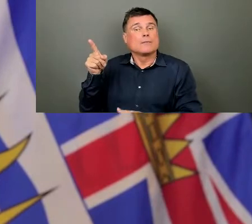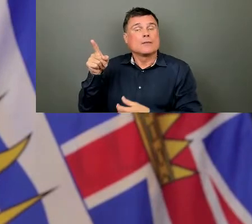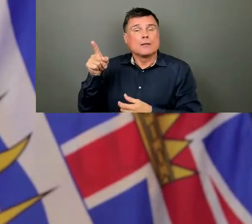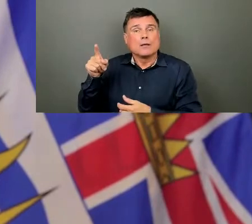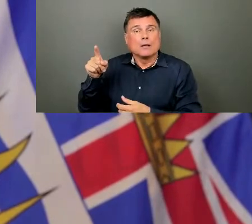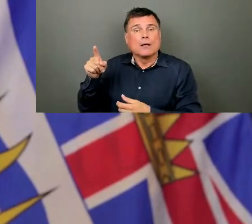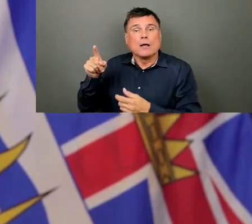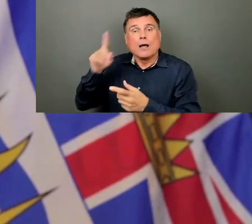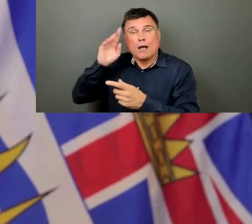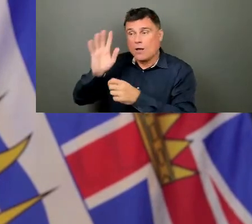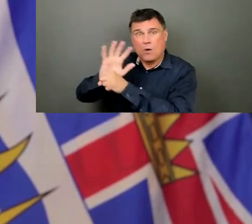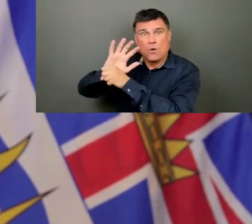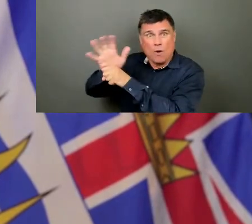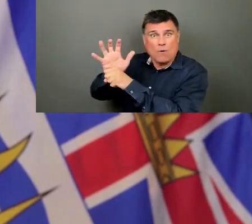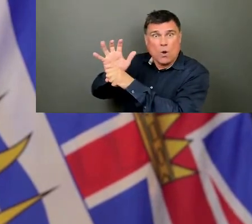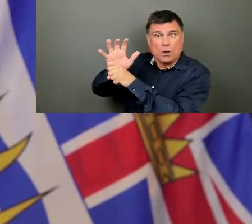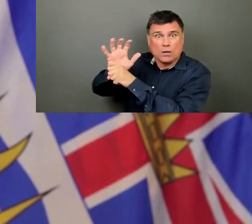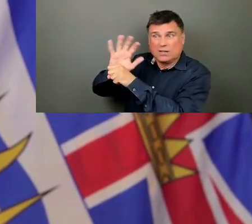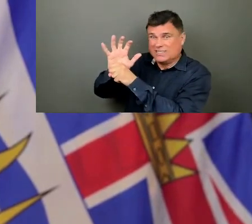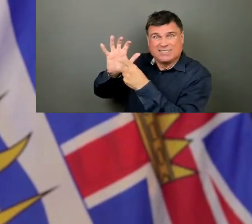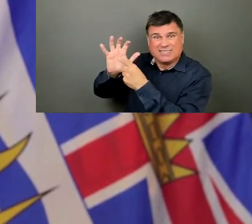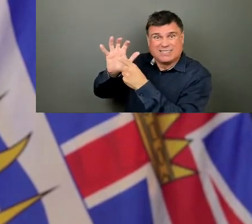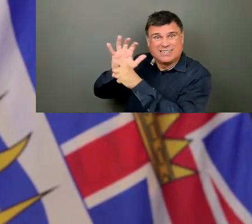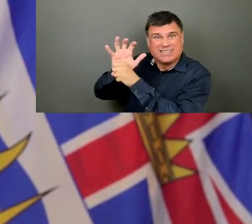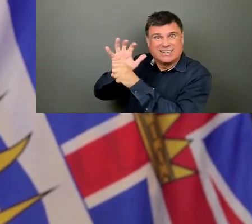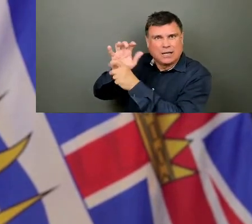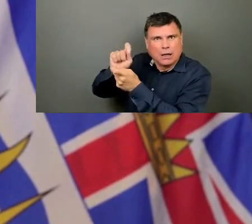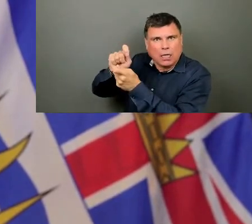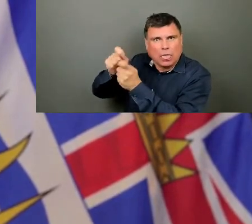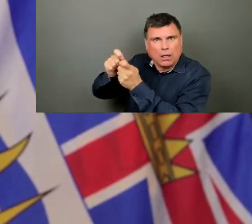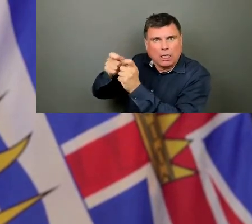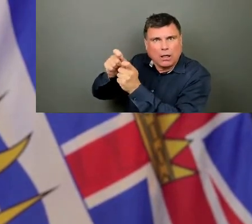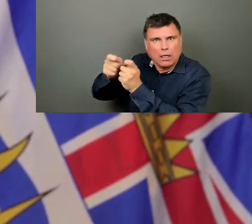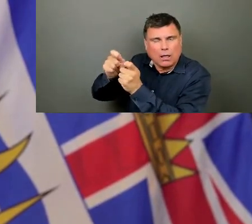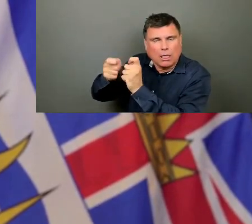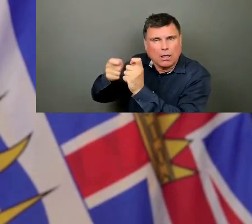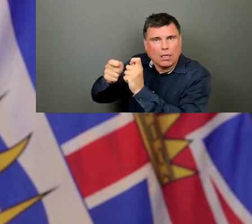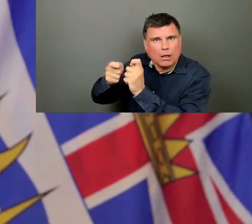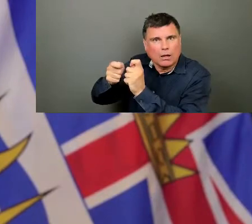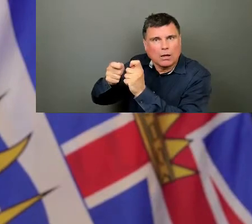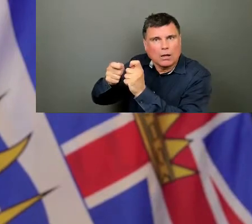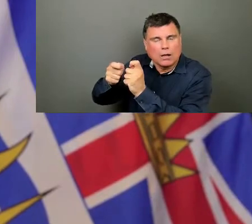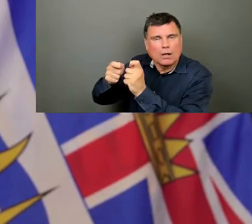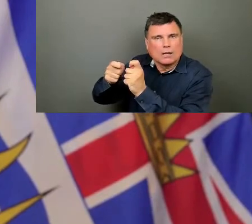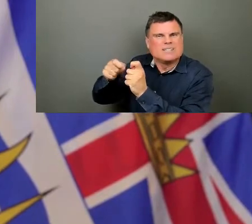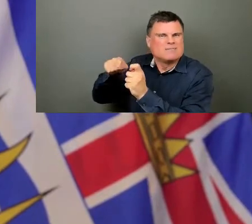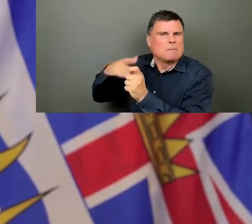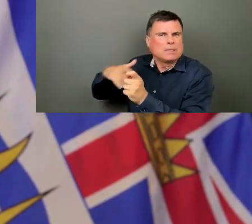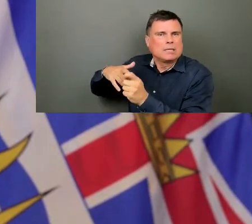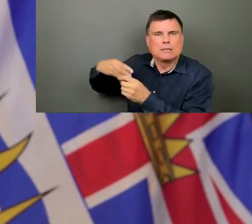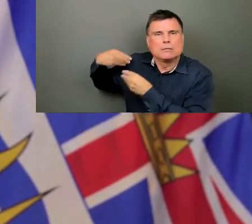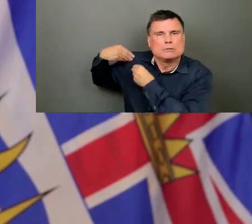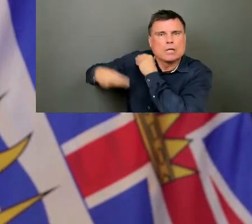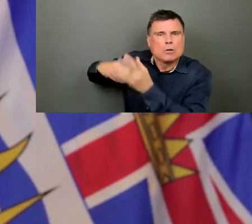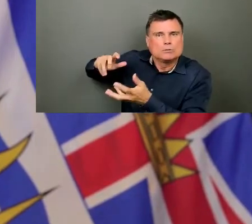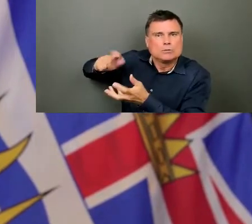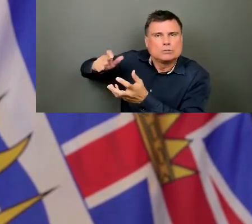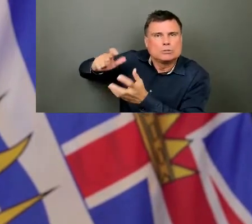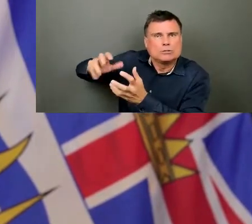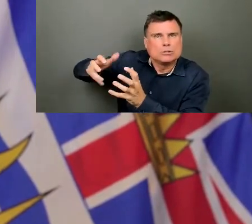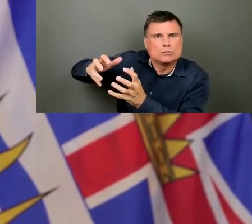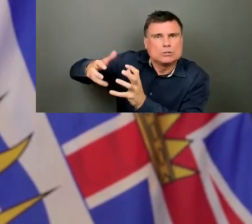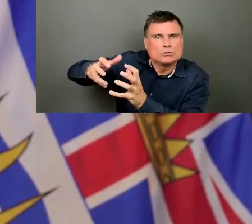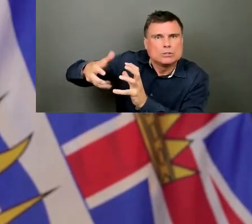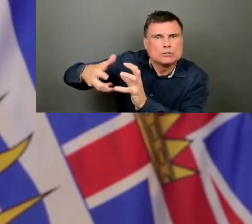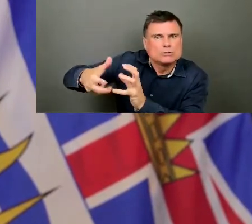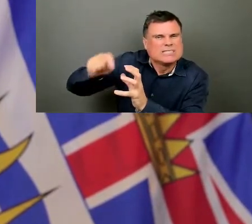for influenza strains that change. So we need to balance all of those factors with the protection that we're seeing. And